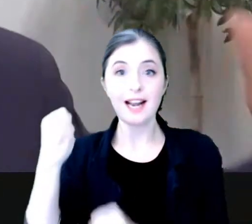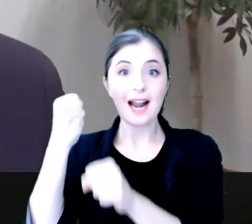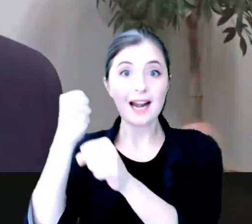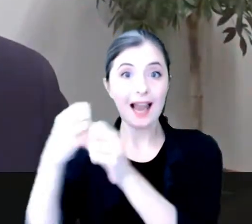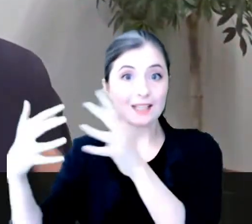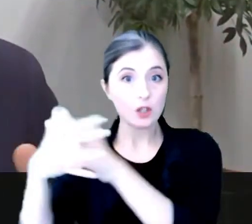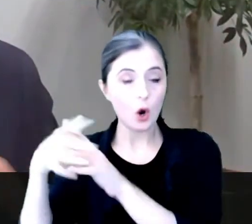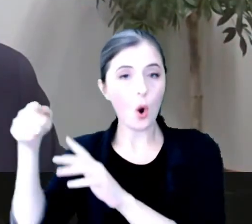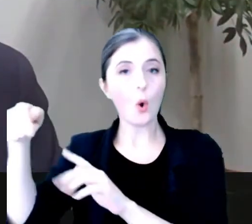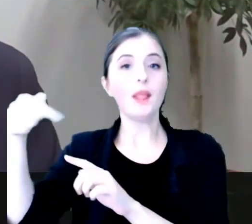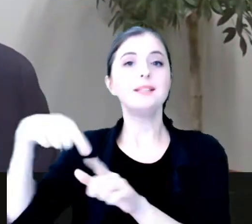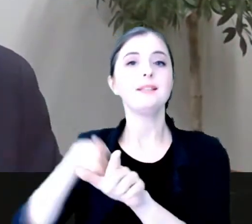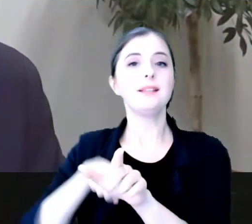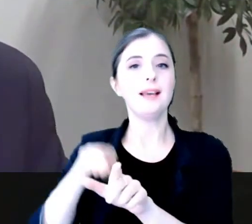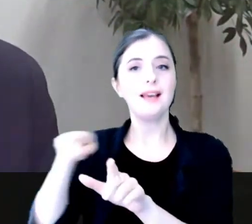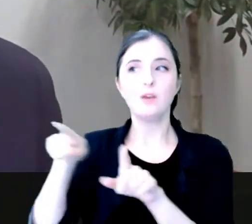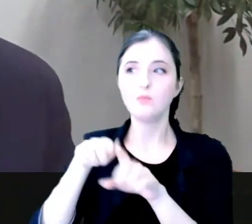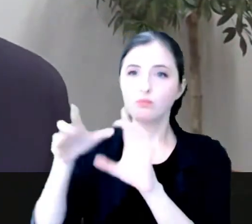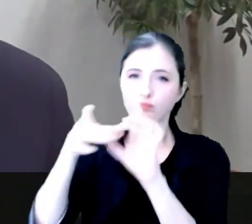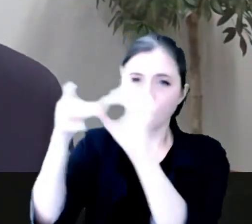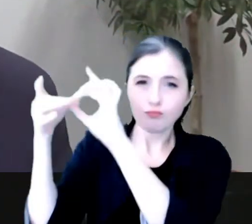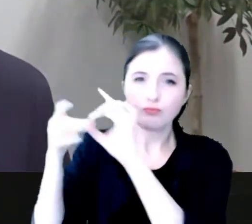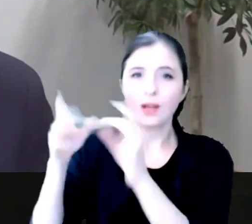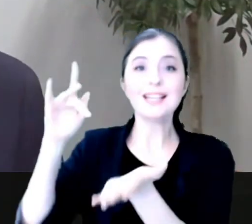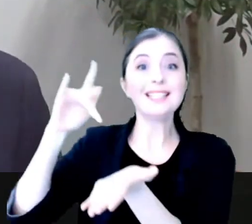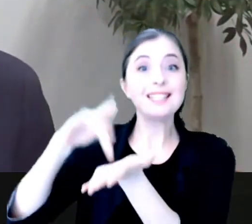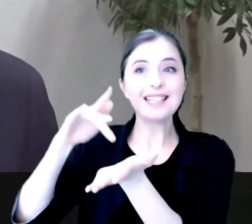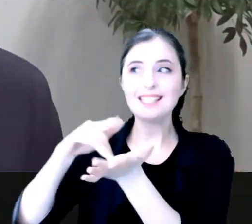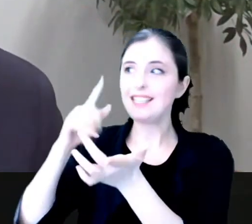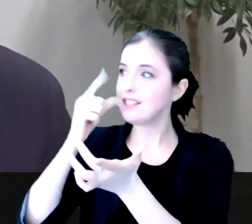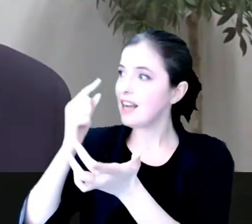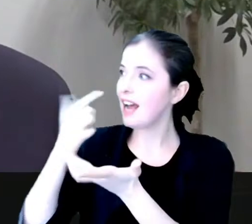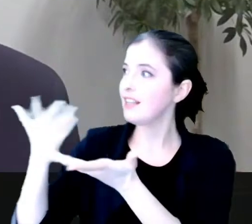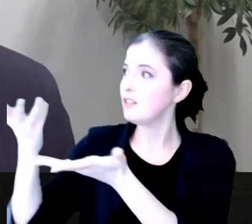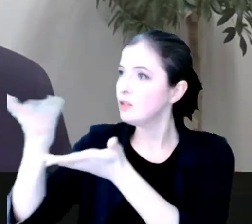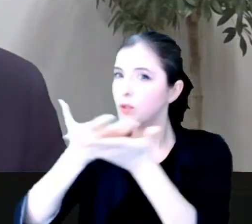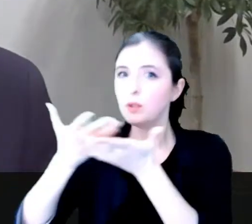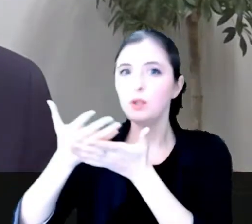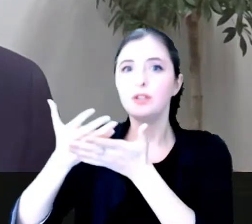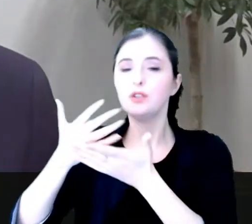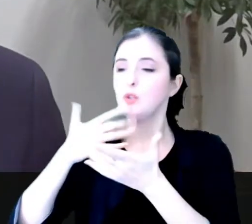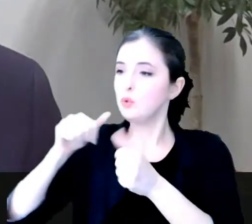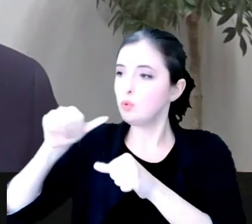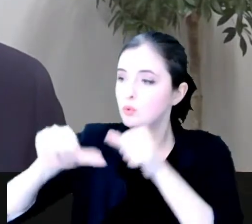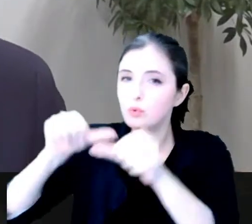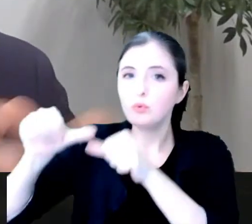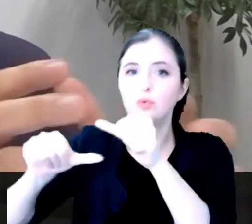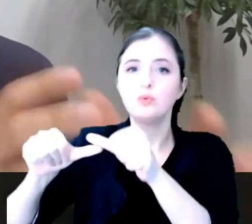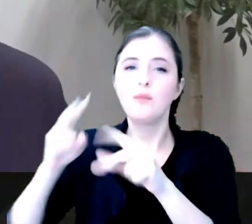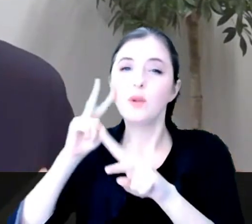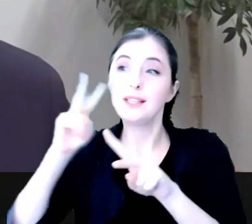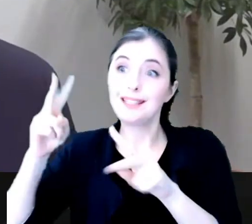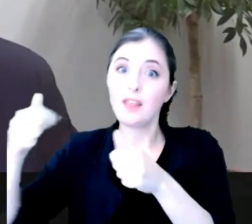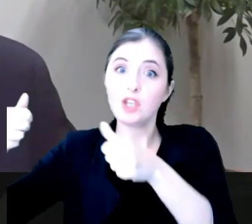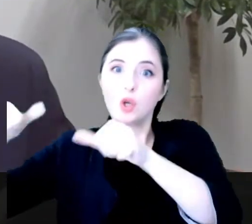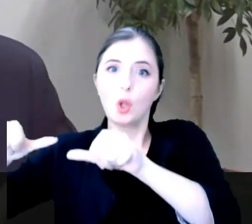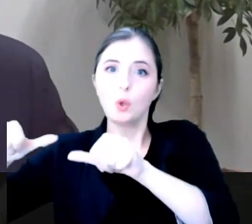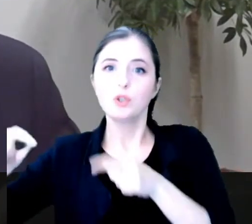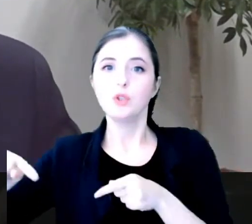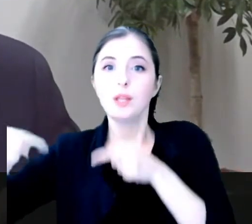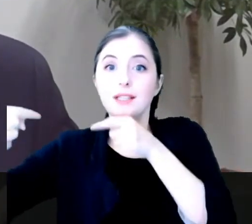the world about how cities can push the agenda along by seeing the solution to some of the challenges.